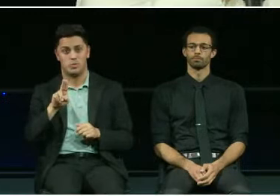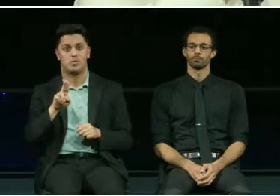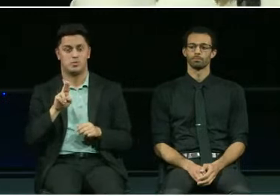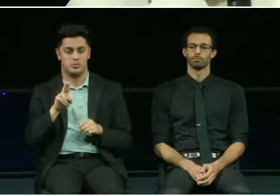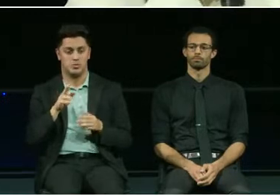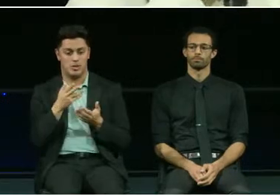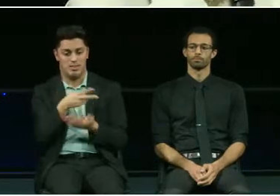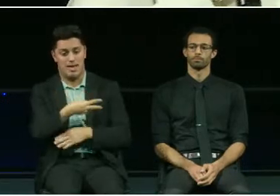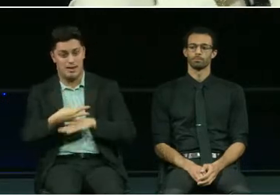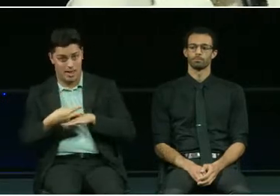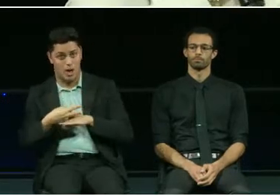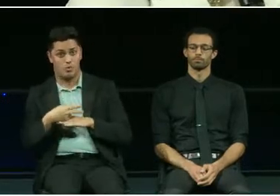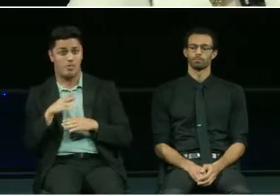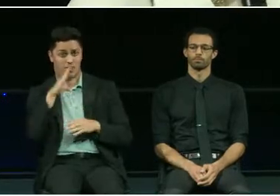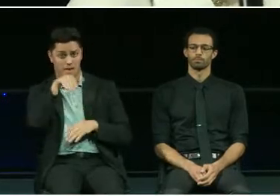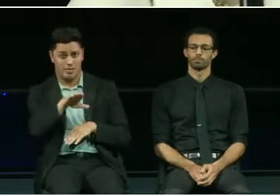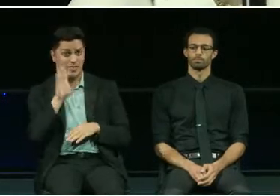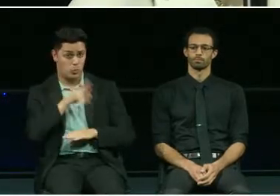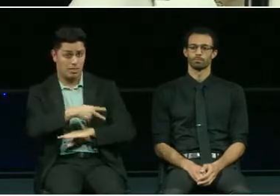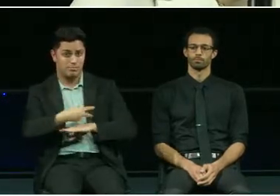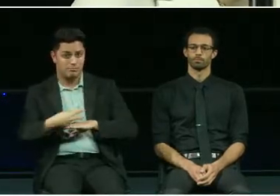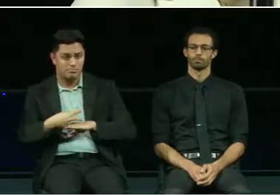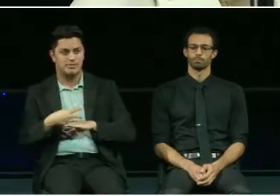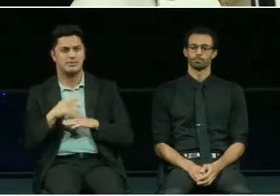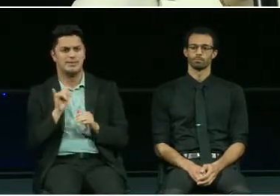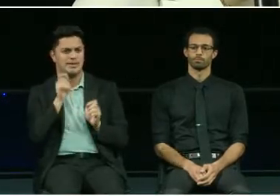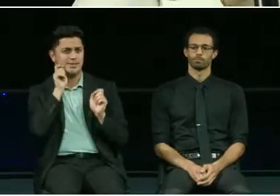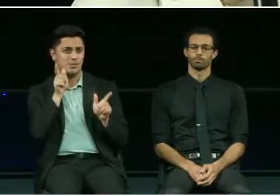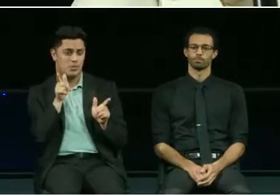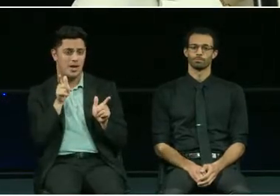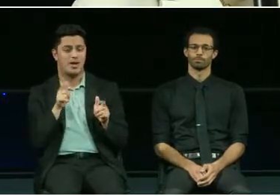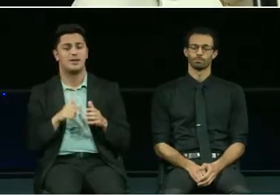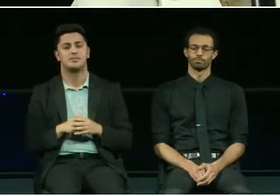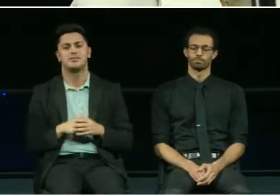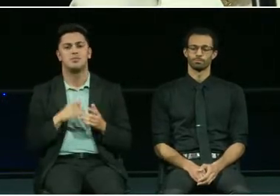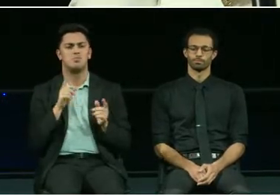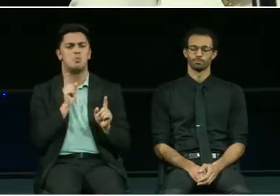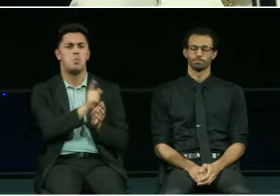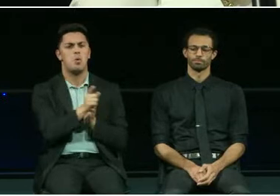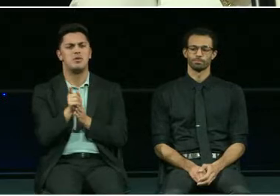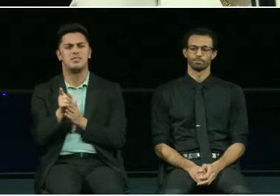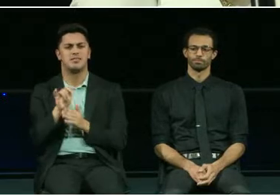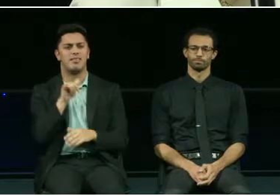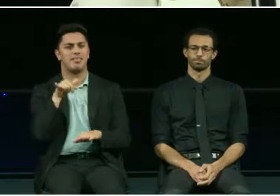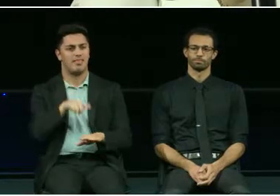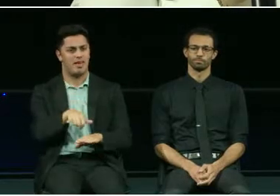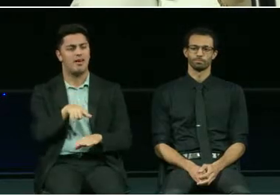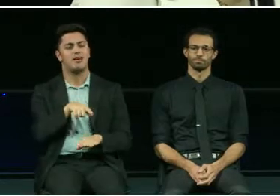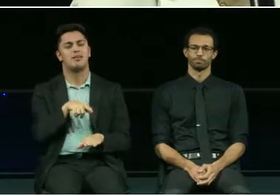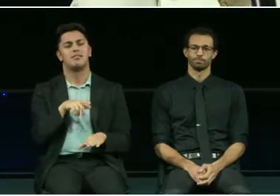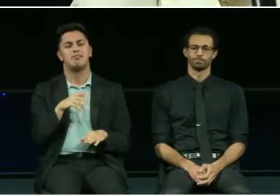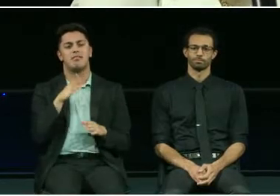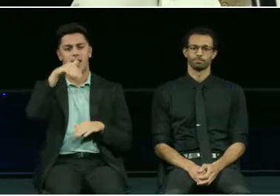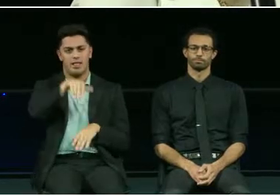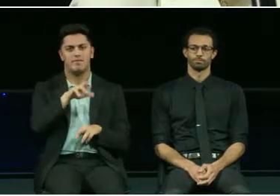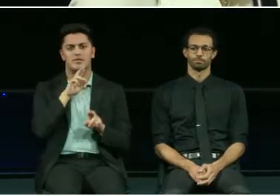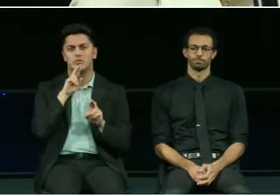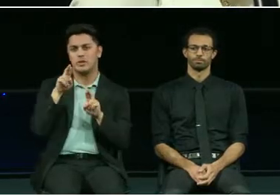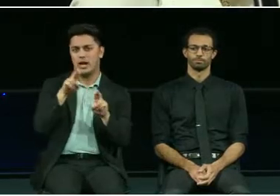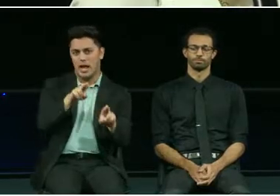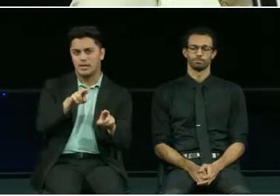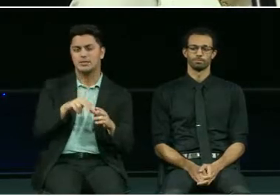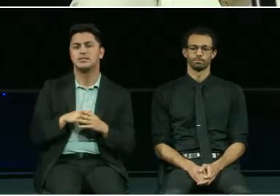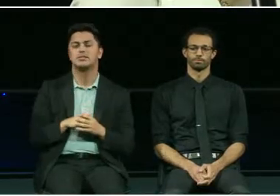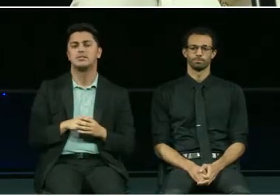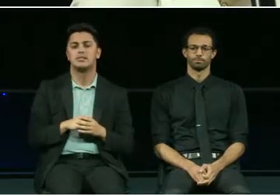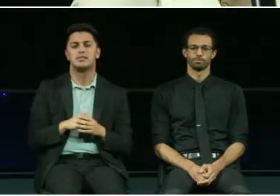does, and it's almost like a surprise. So there were many moments like that where the elephants reacted and, you